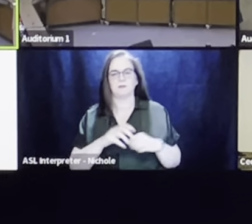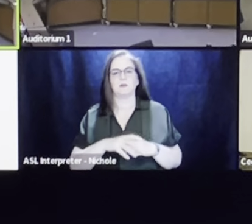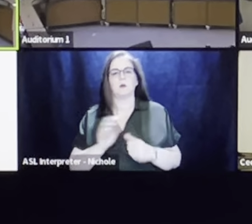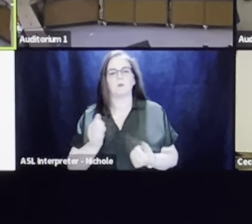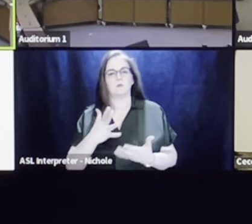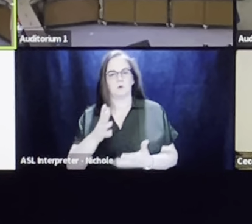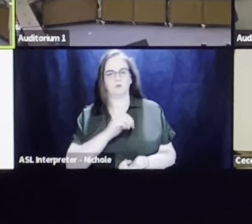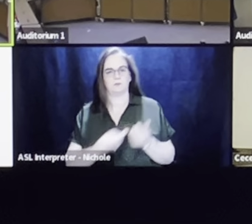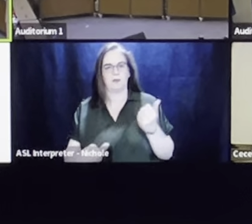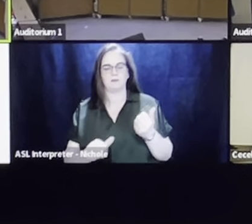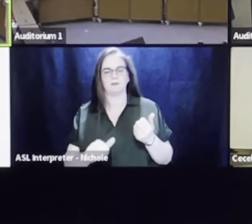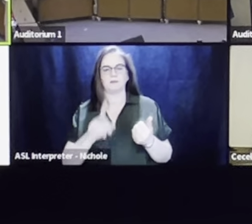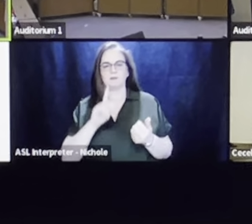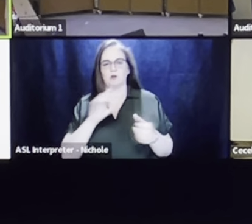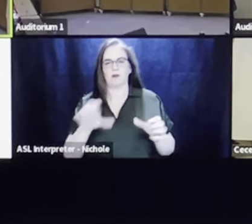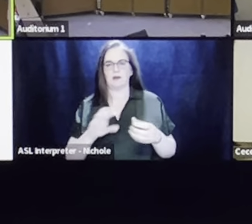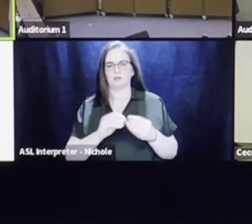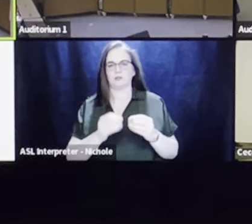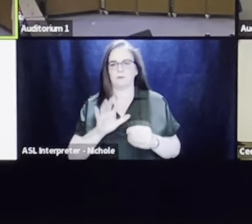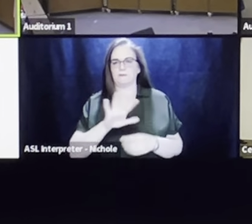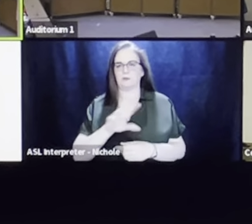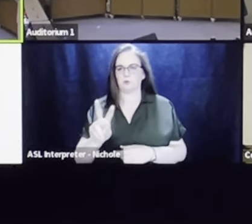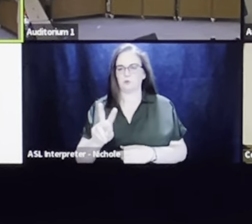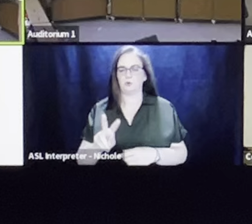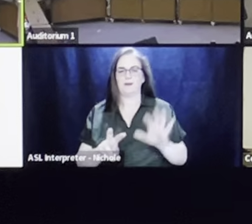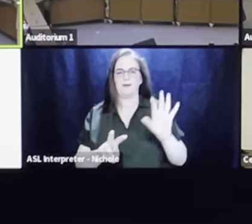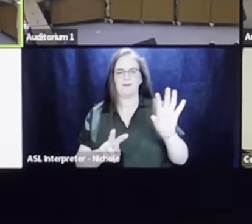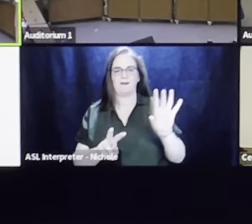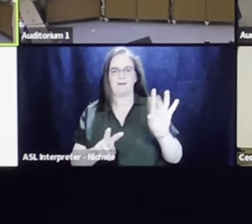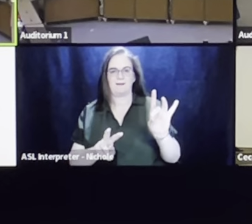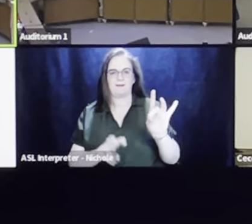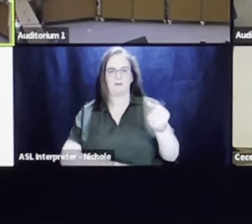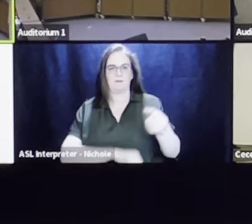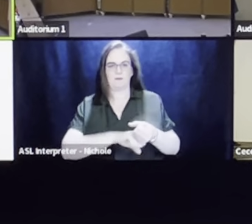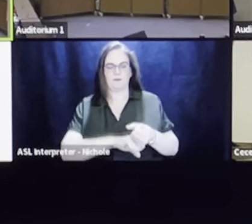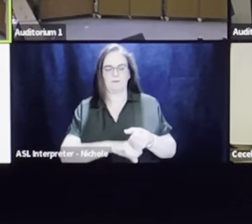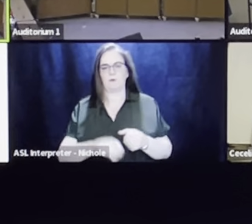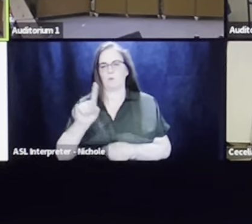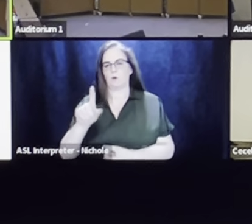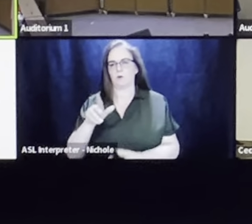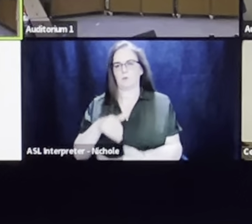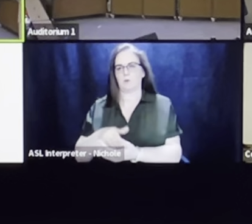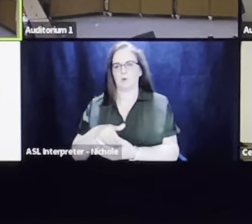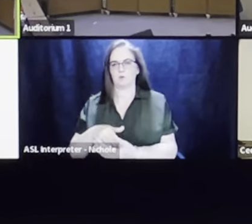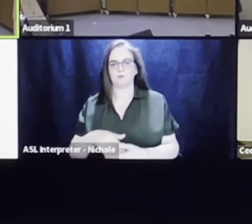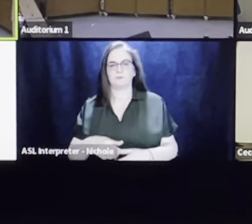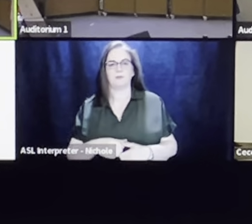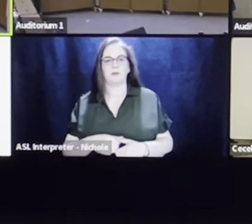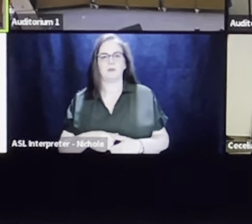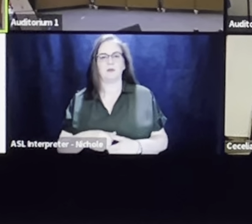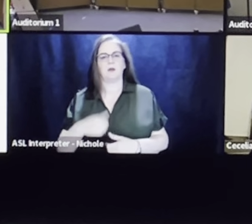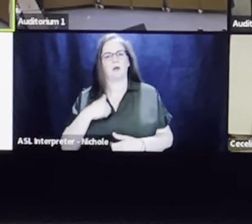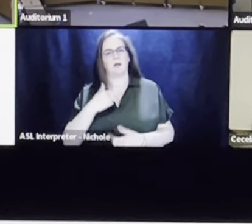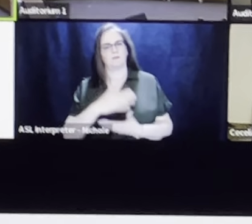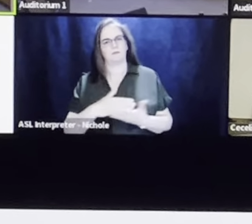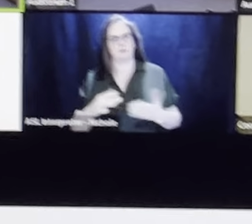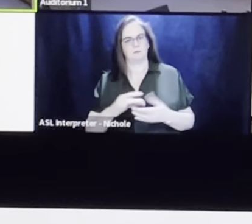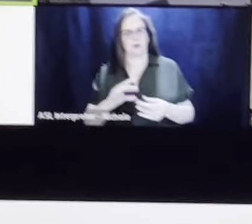motion passes on action item 52 by a vote of 8 in favor and 1 opposed. And I have some comments I would like to